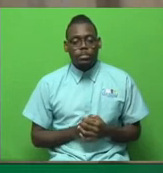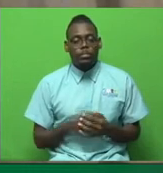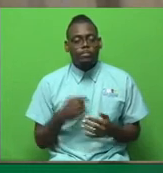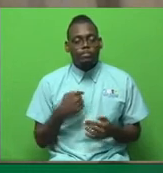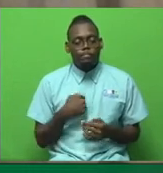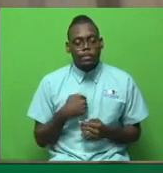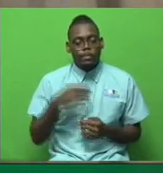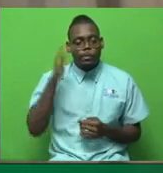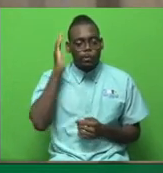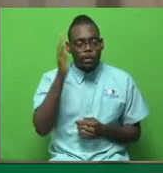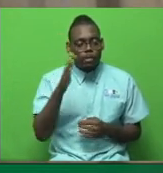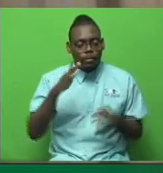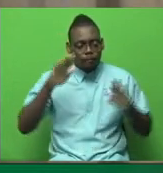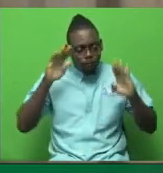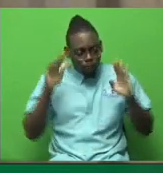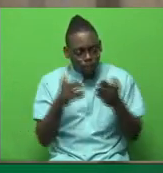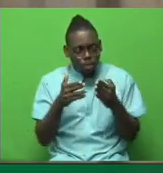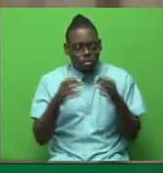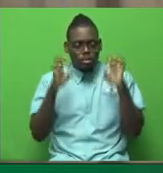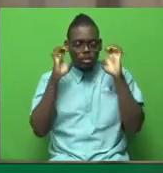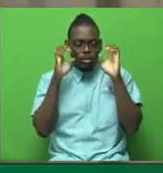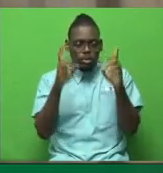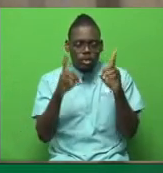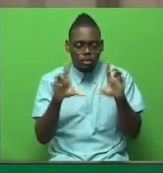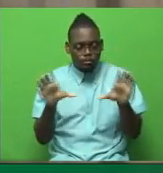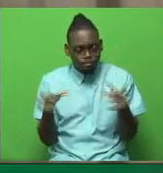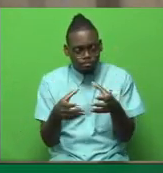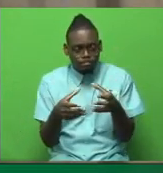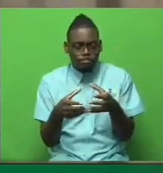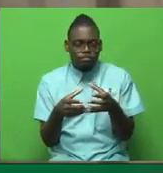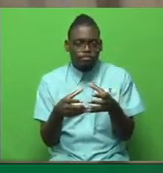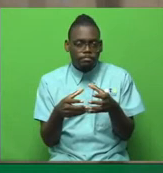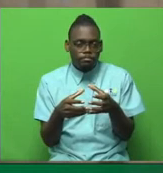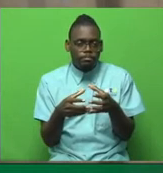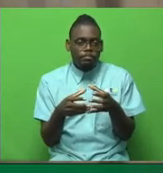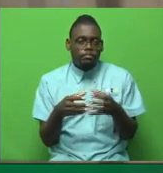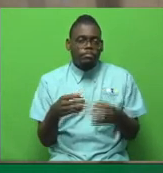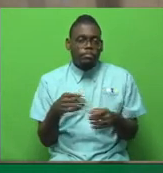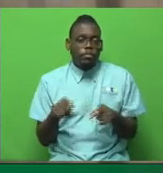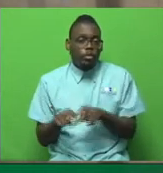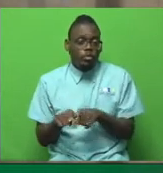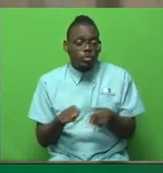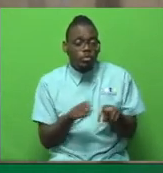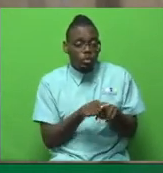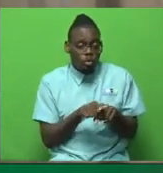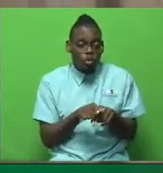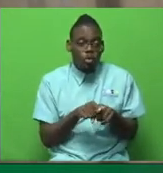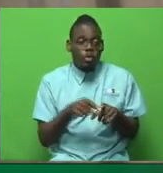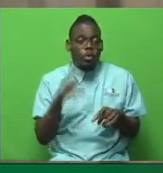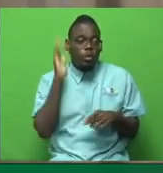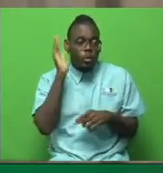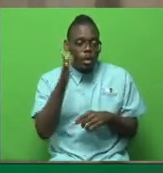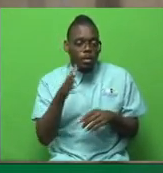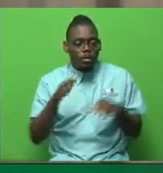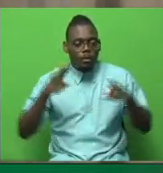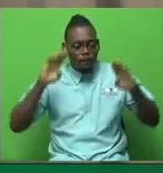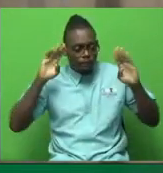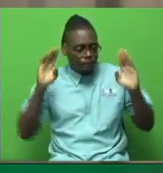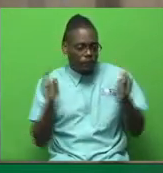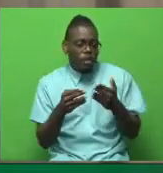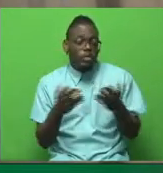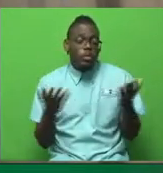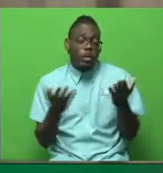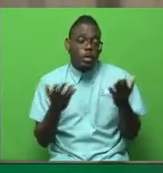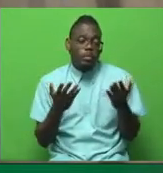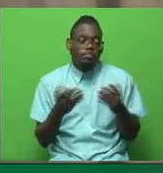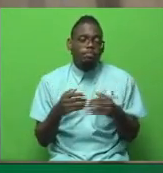focused on the education sector absolutely but we are also going to be critically focused on the infrastructural on infrastructural